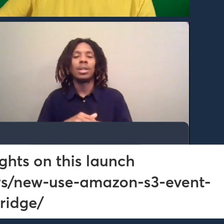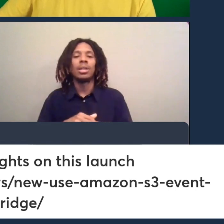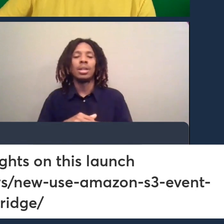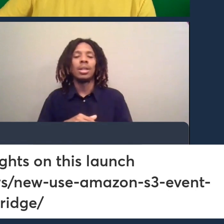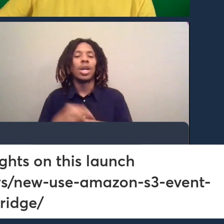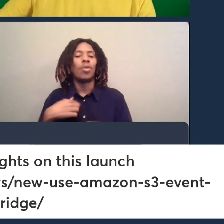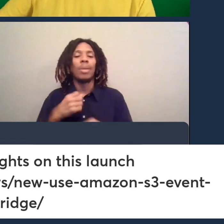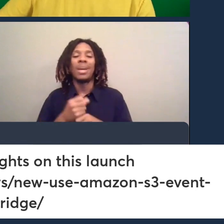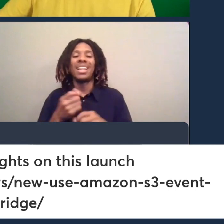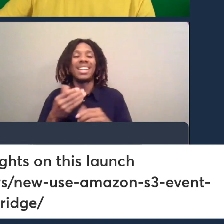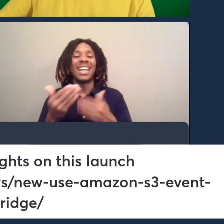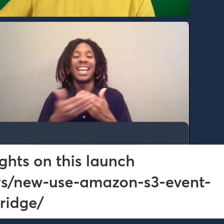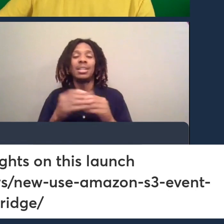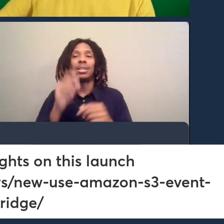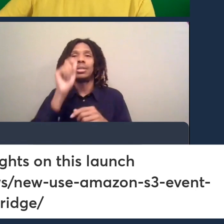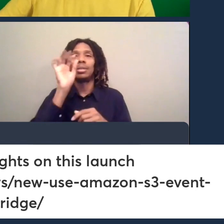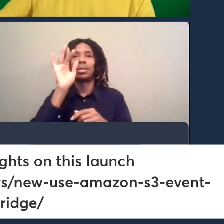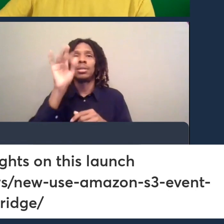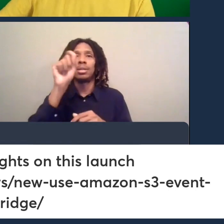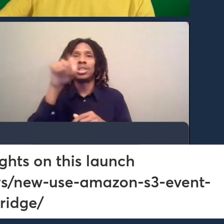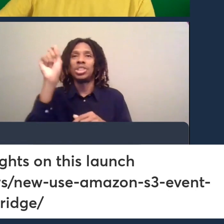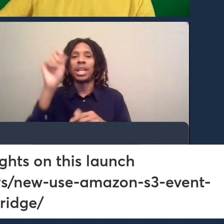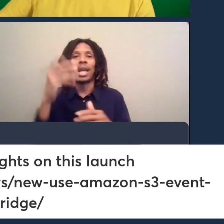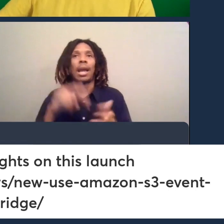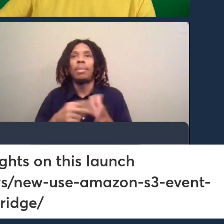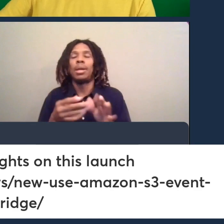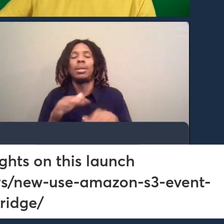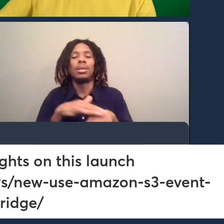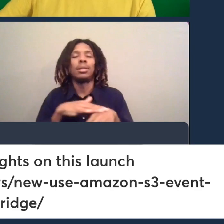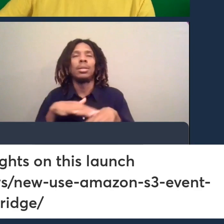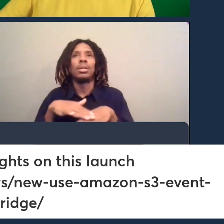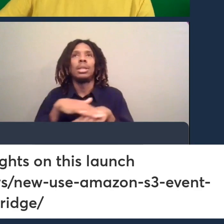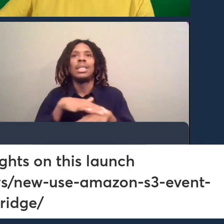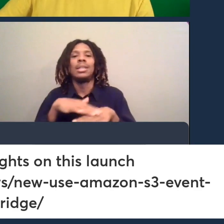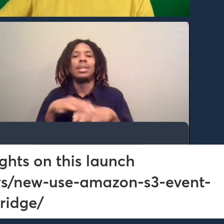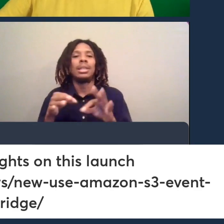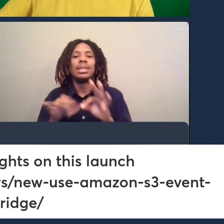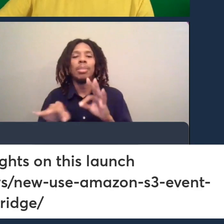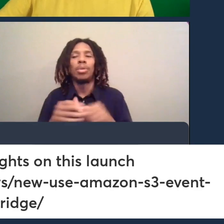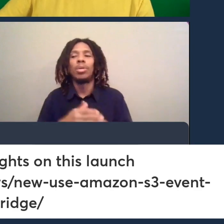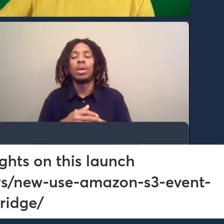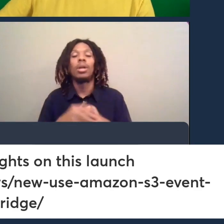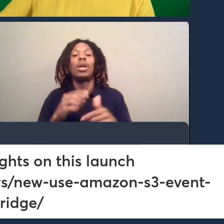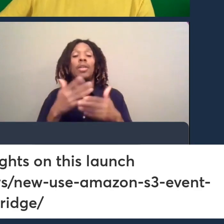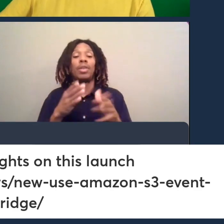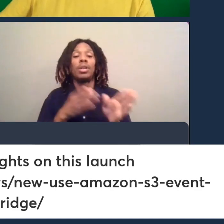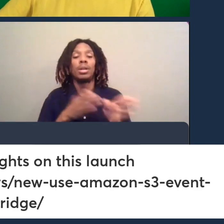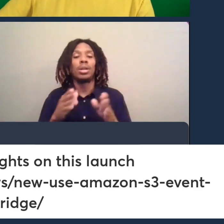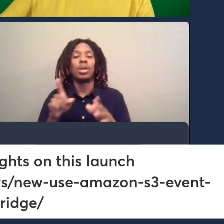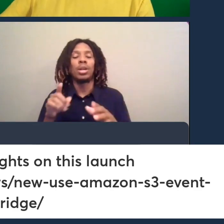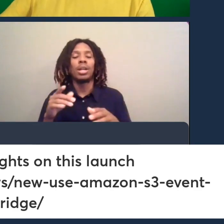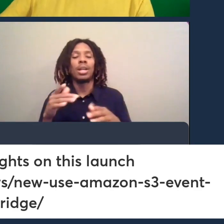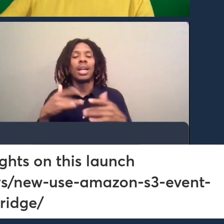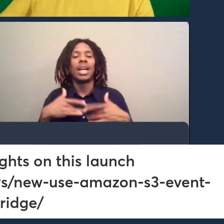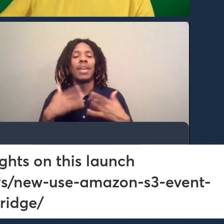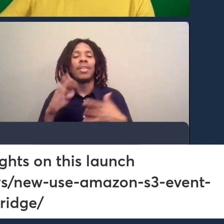as checking a box, so it literally could not be easier. Once you have done that, go to EventBridge, just like you would set